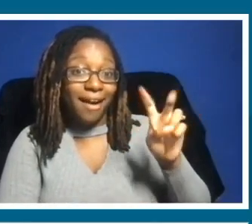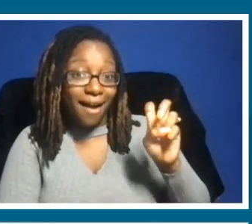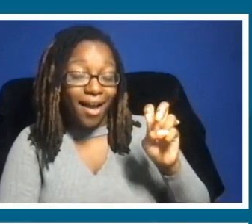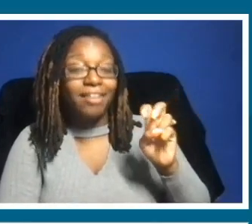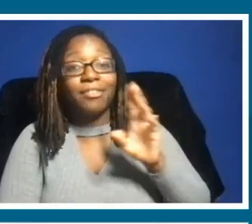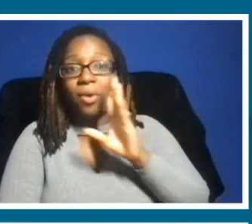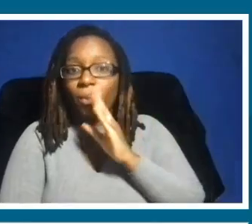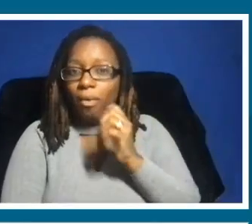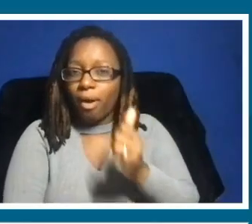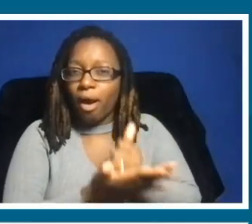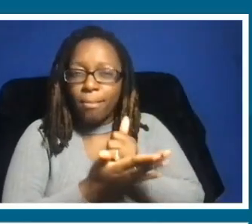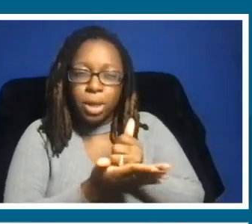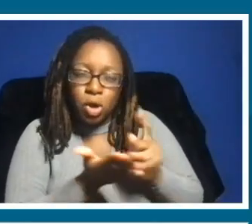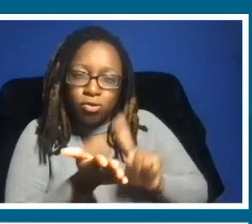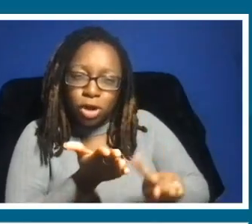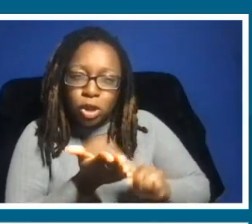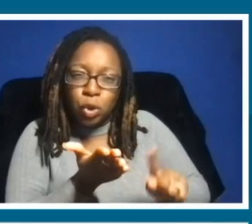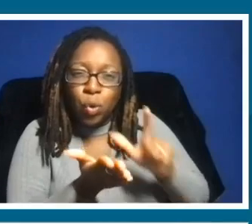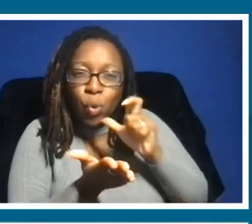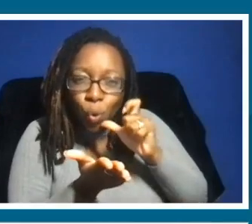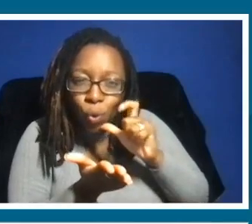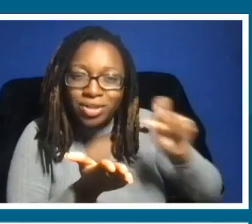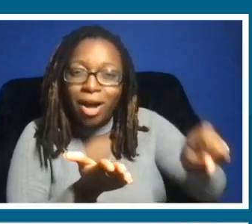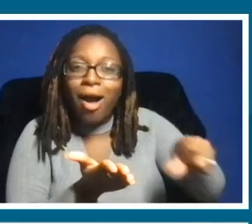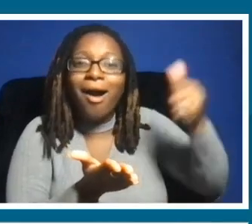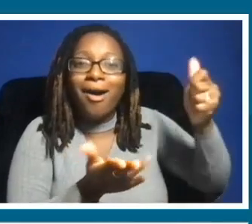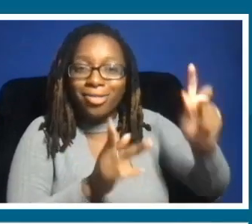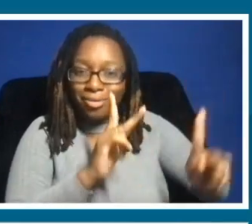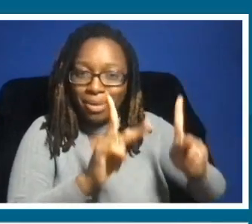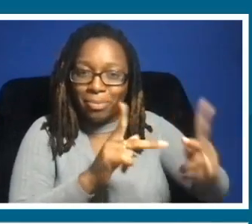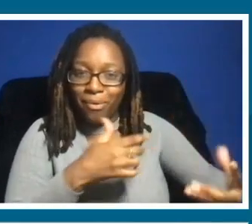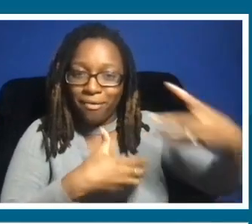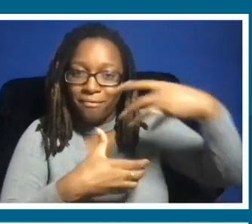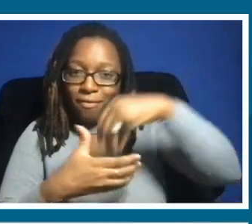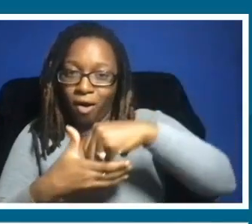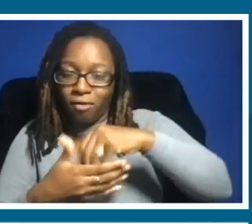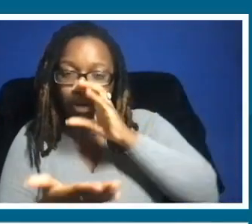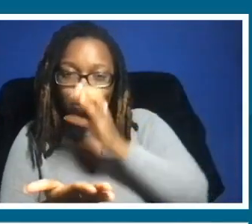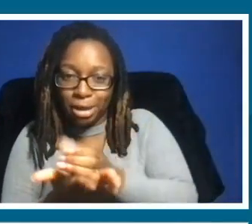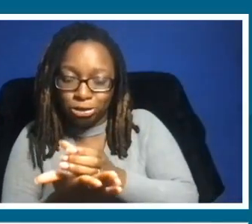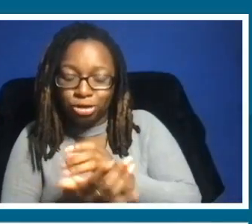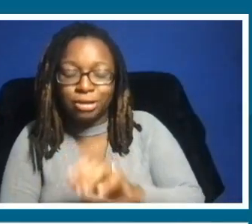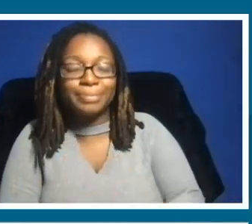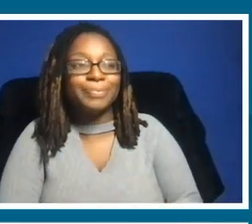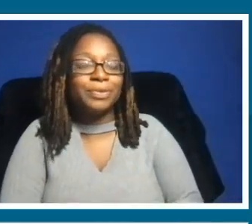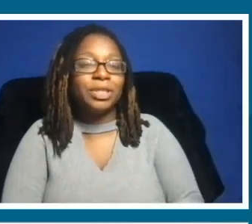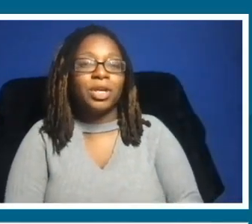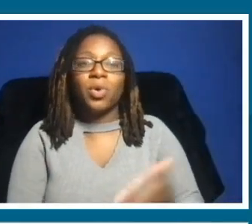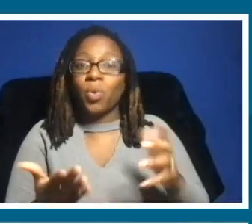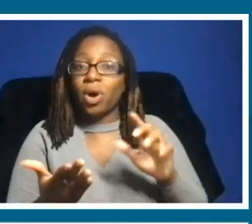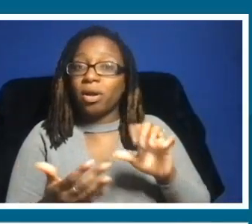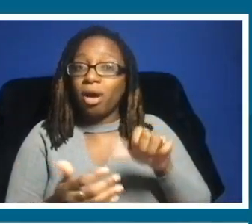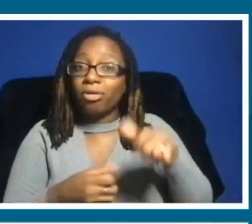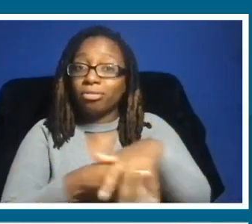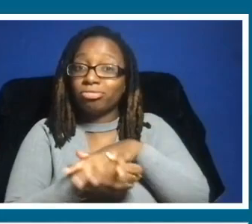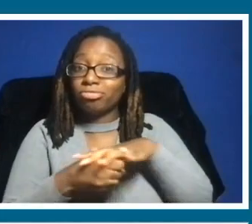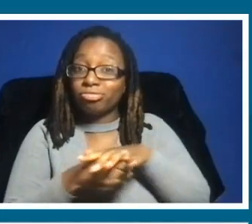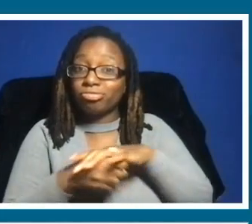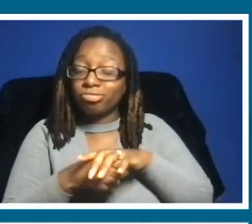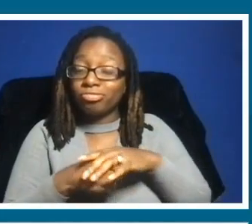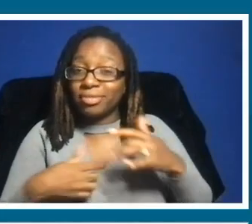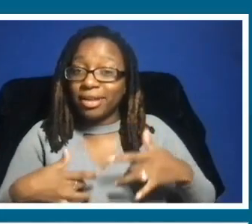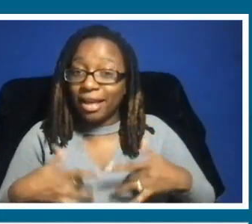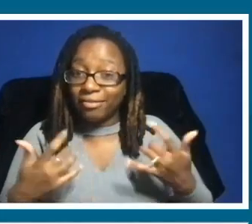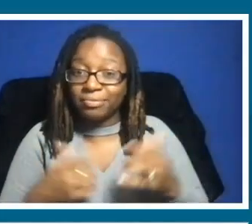in photos? Yeah, like what other bibliographic information exists? Great. Somebody knows about Chronicling America.